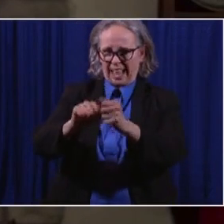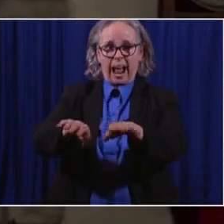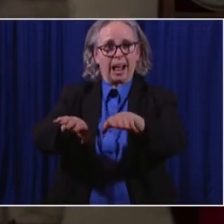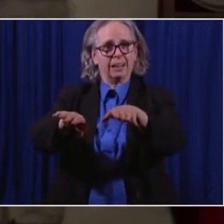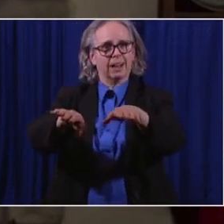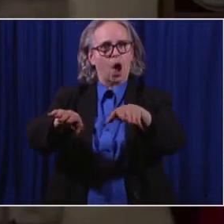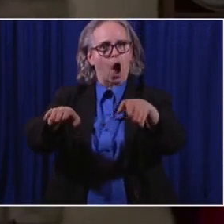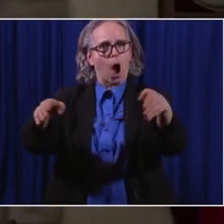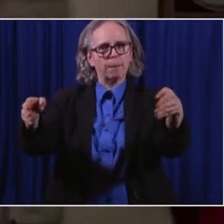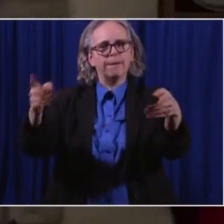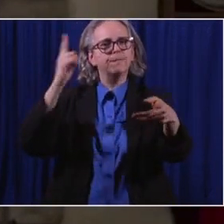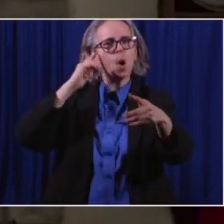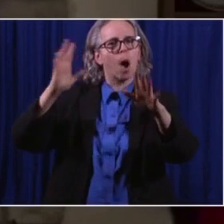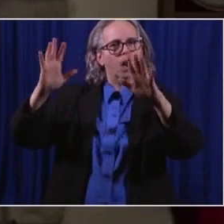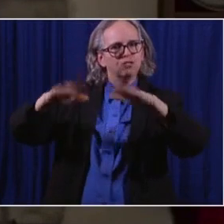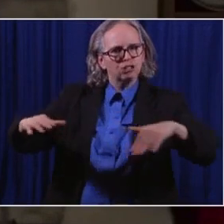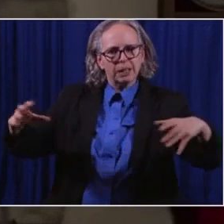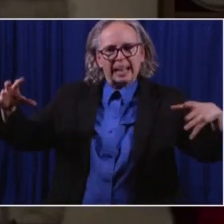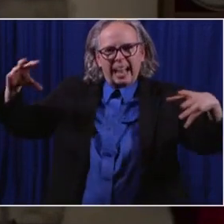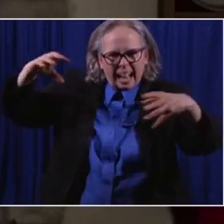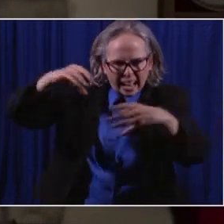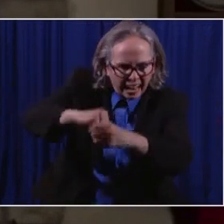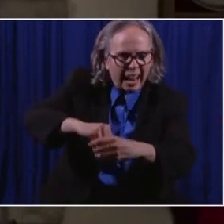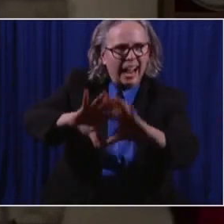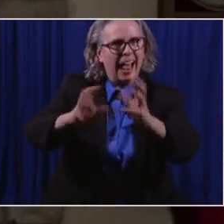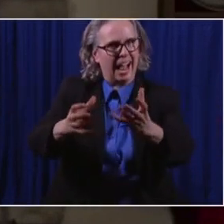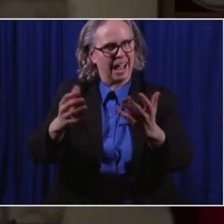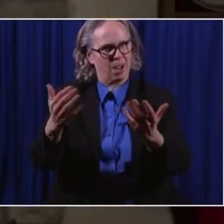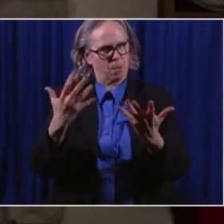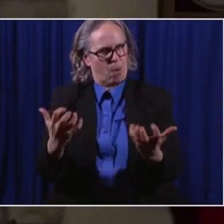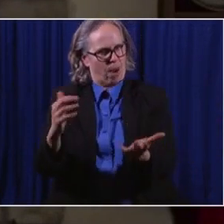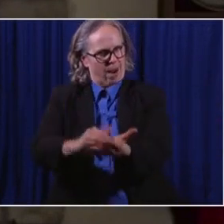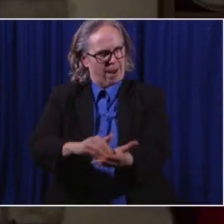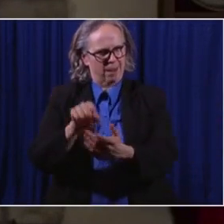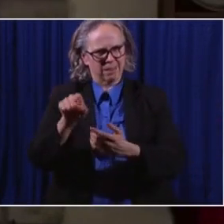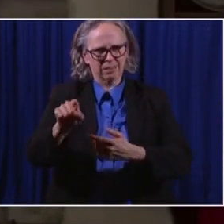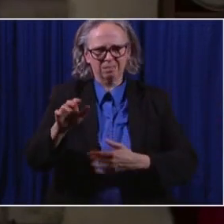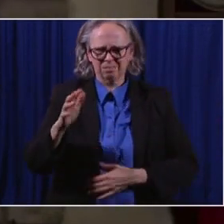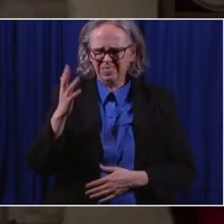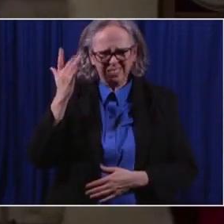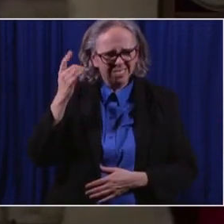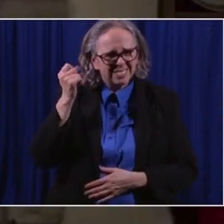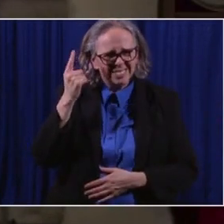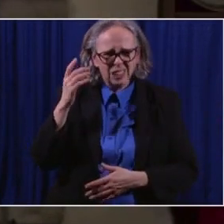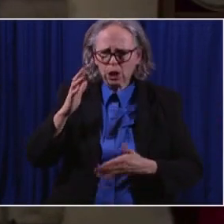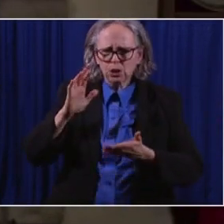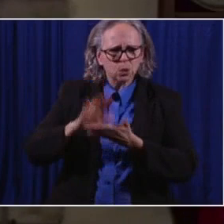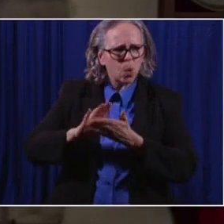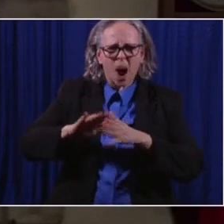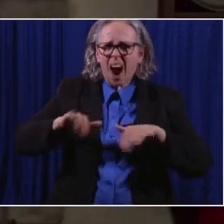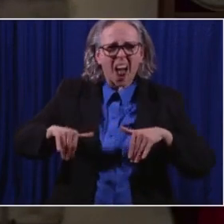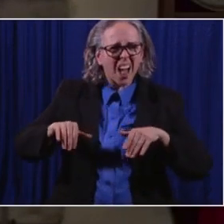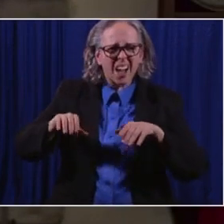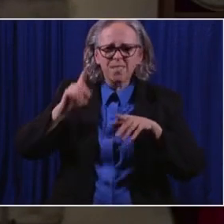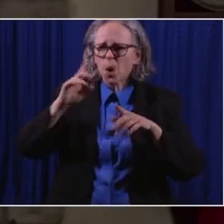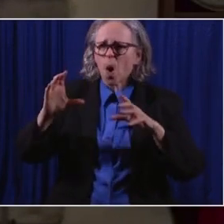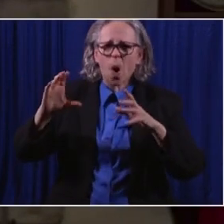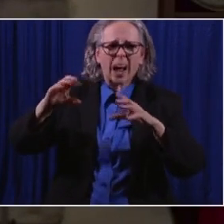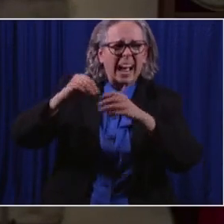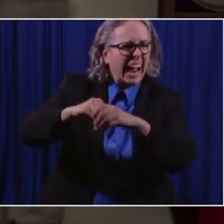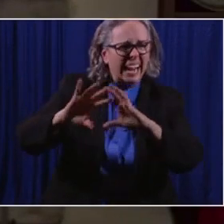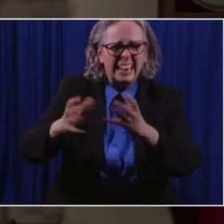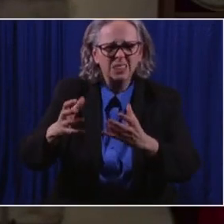to school. And one of the concerns that has kept schools from going back has been the fact that you have adults who